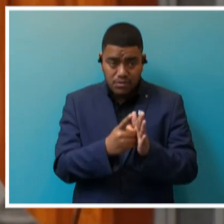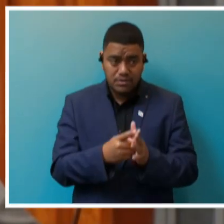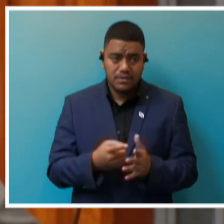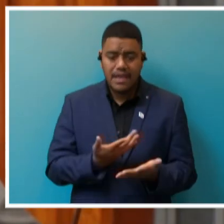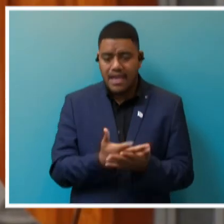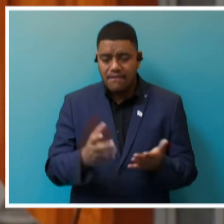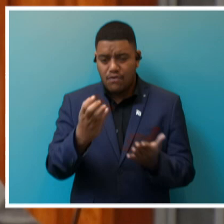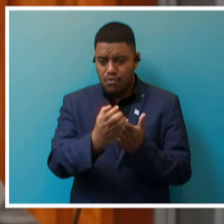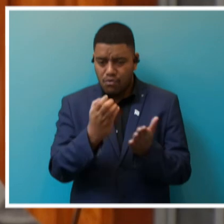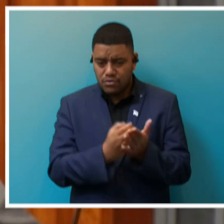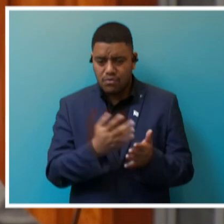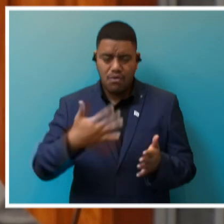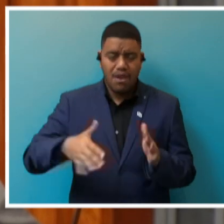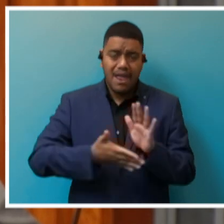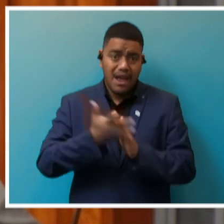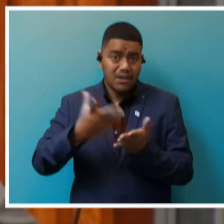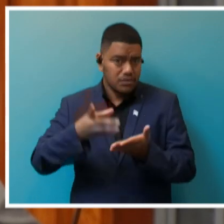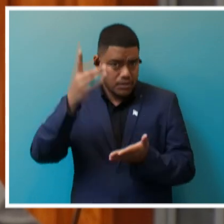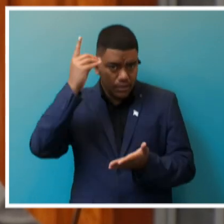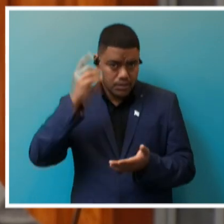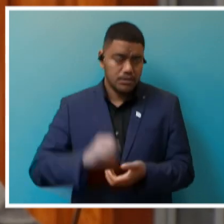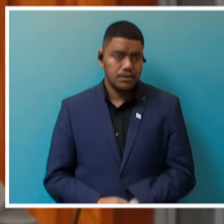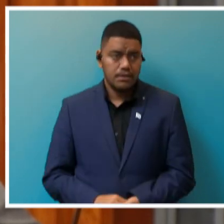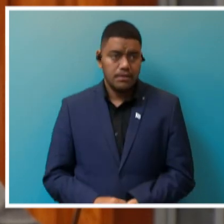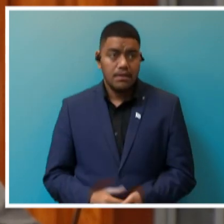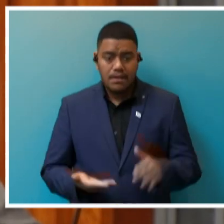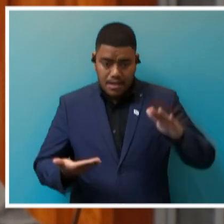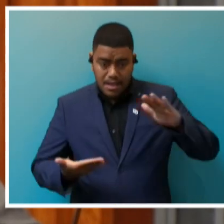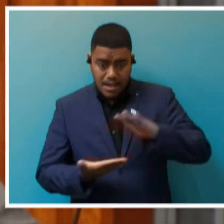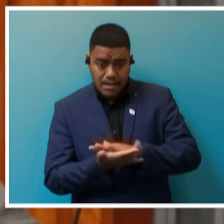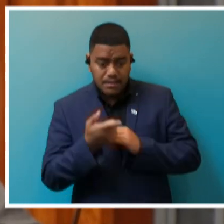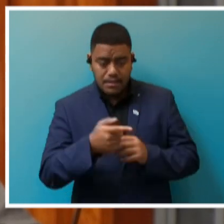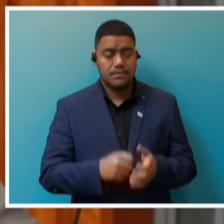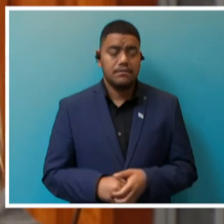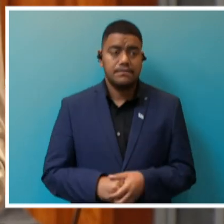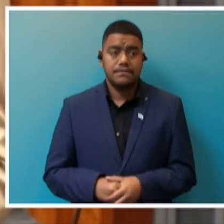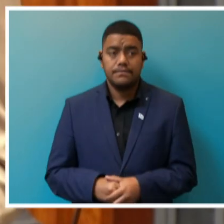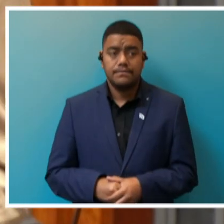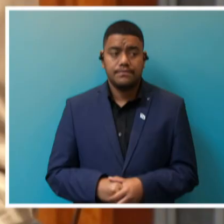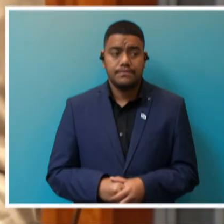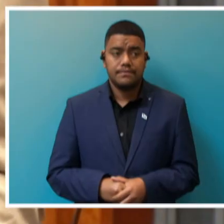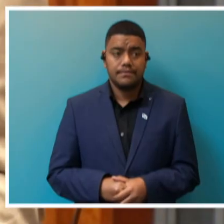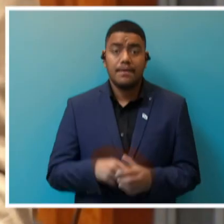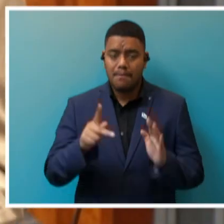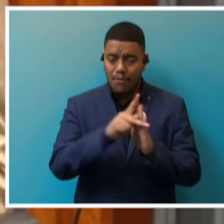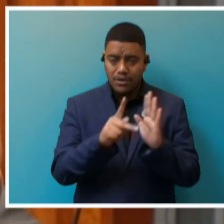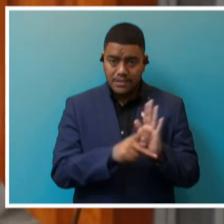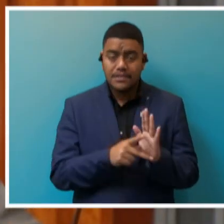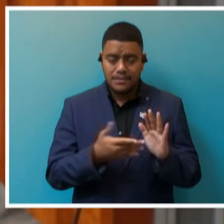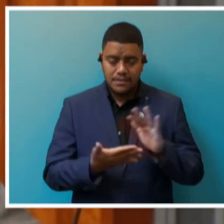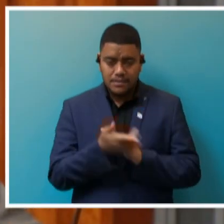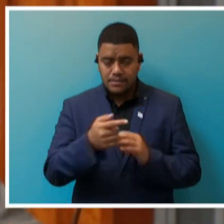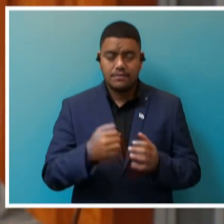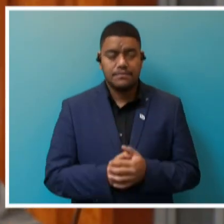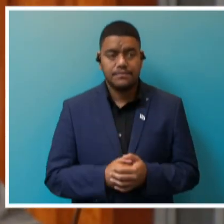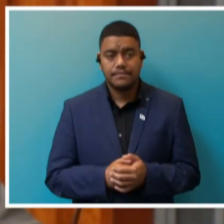offered across all higher education institutions falls within the internal academic policy of the institution,